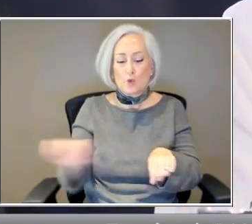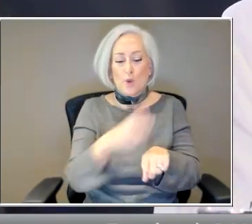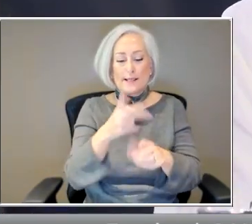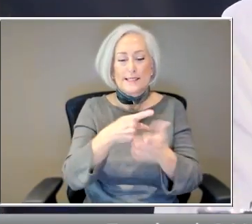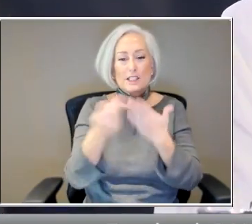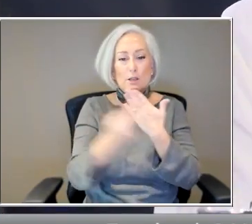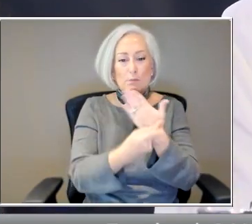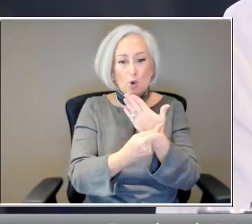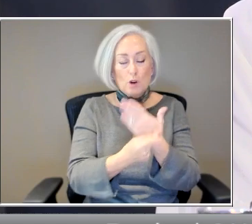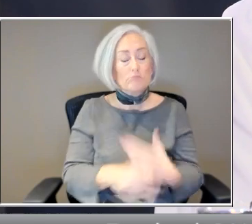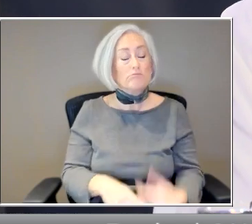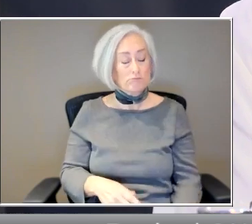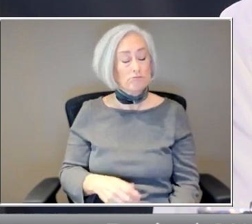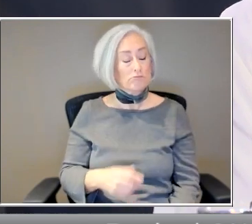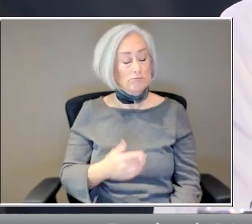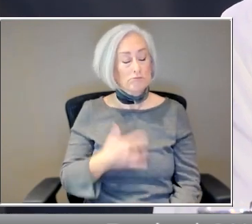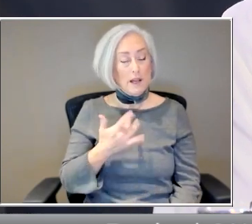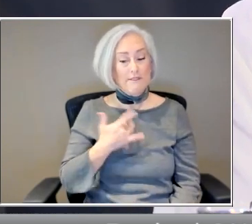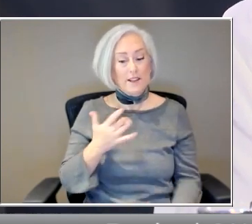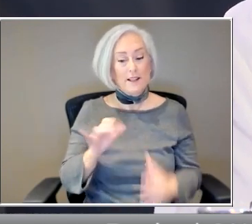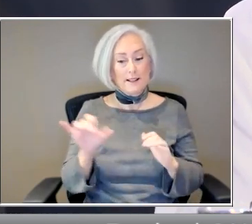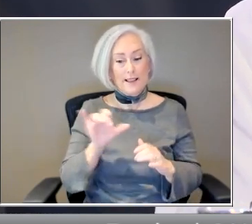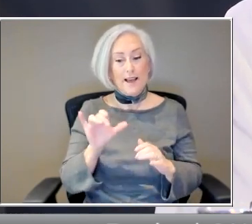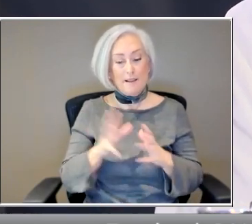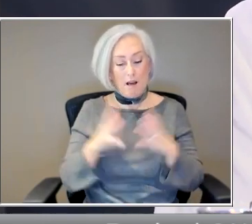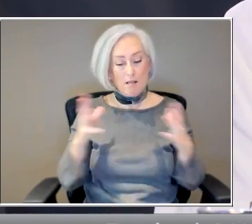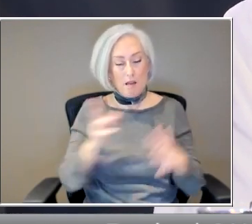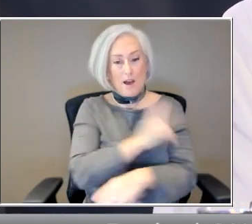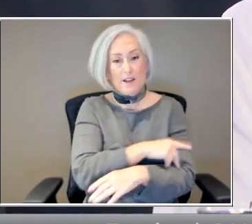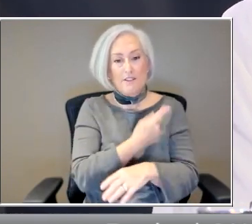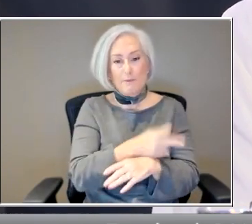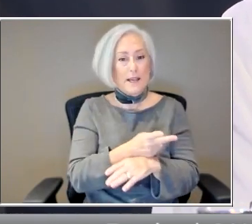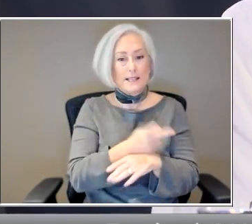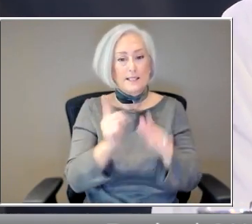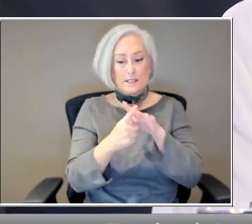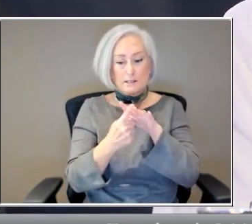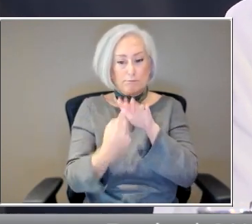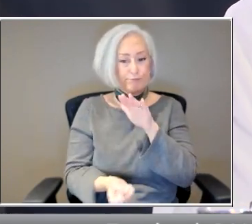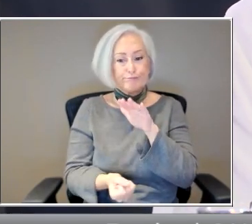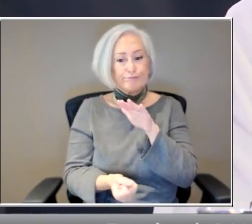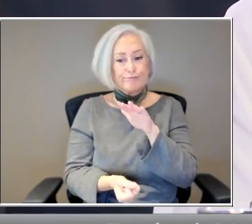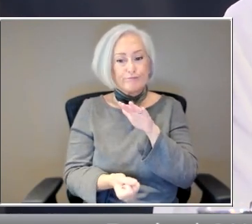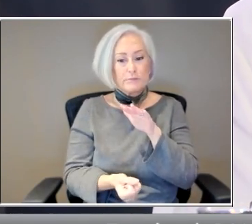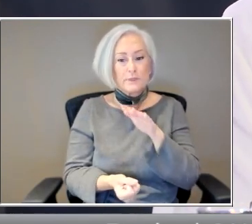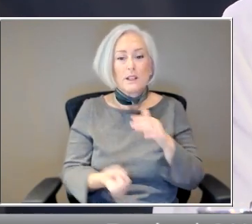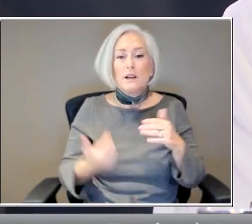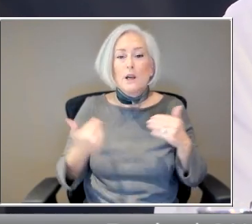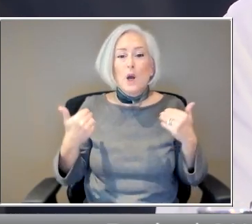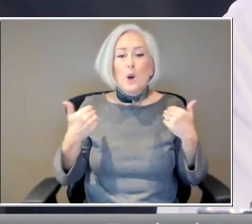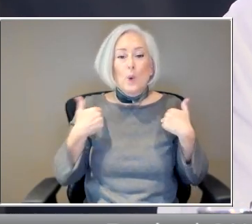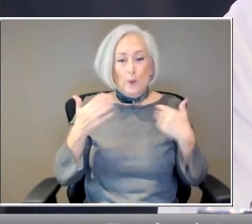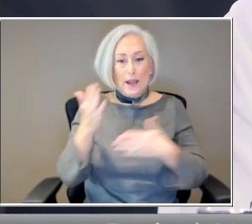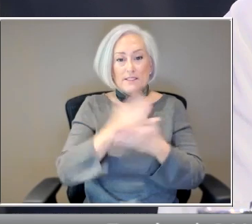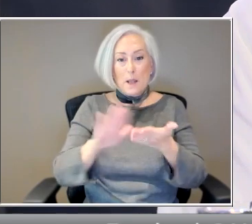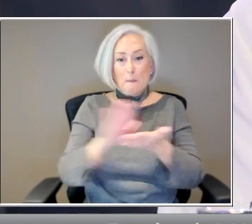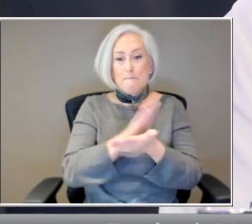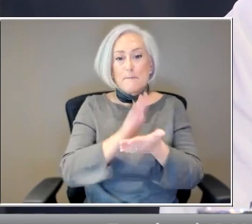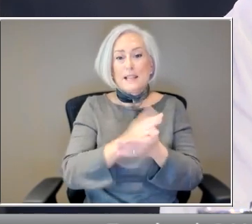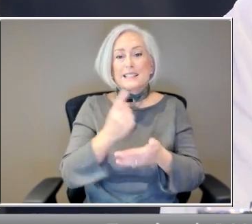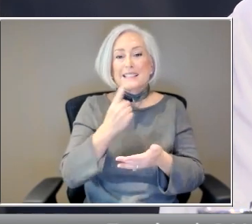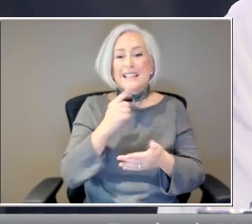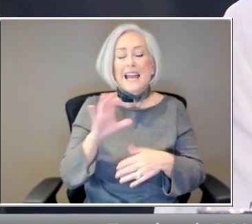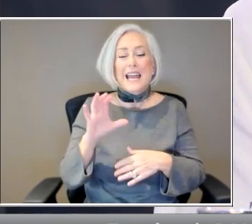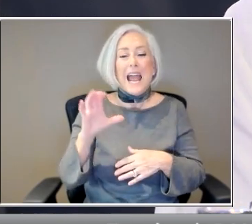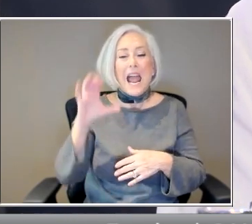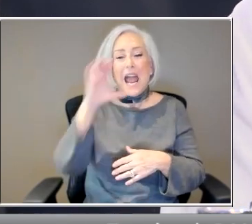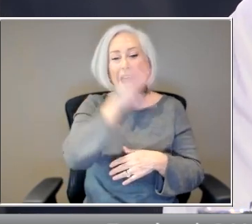of patients were lost to follow-up in the past, and there's some papers out there that they've estimated lost to follow-up rates